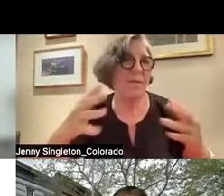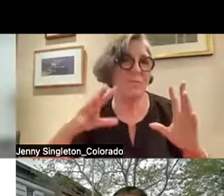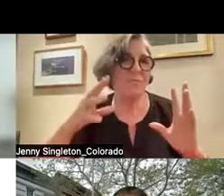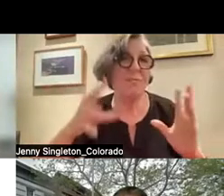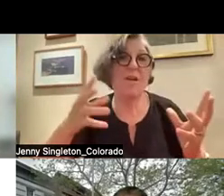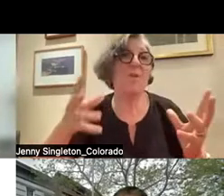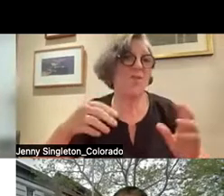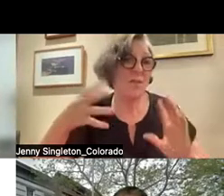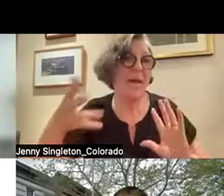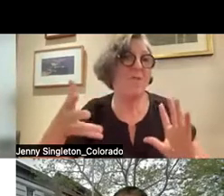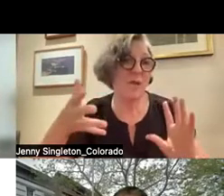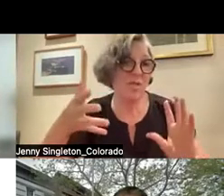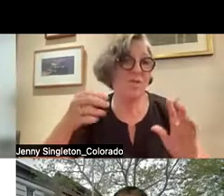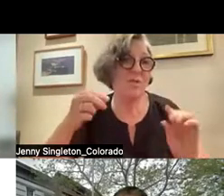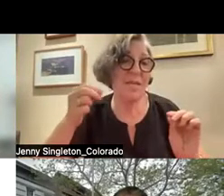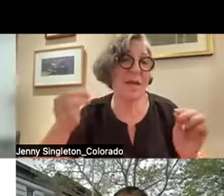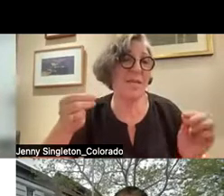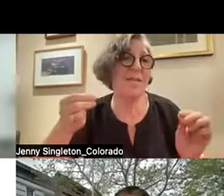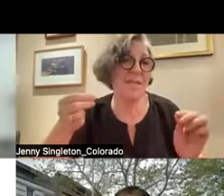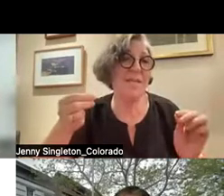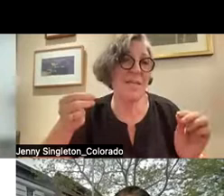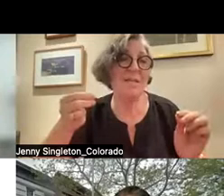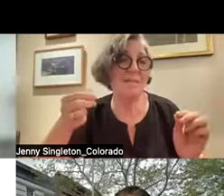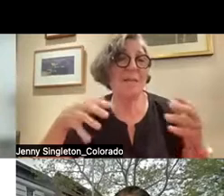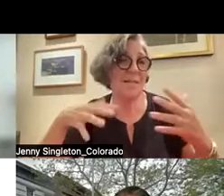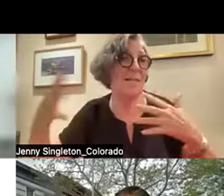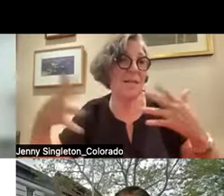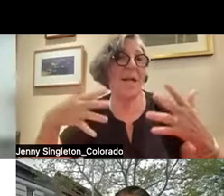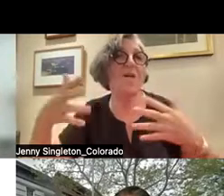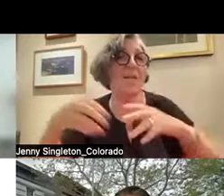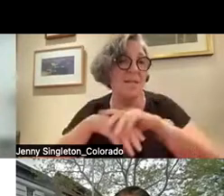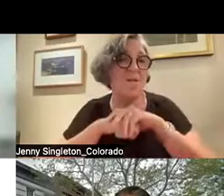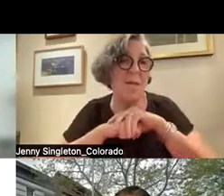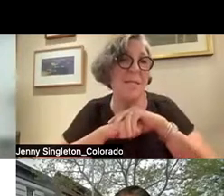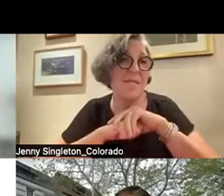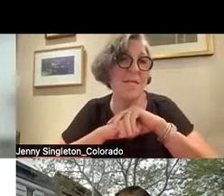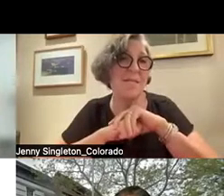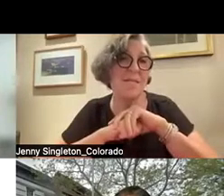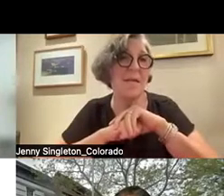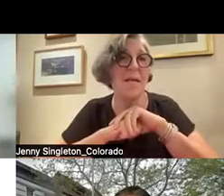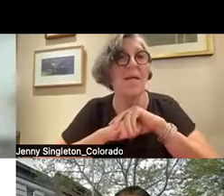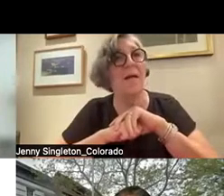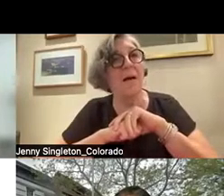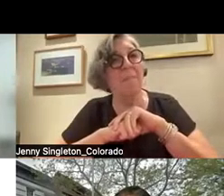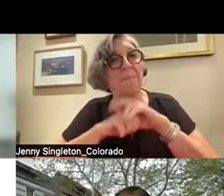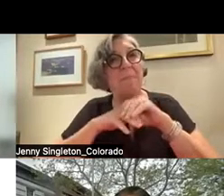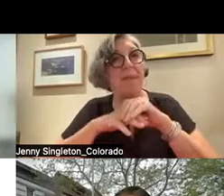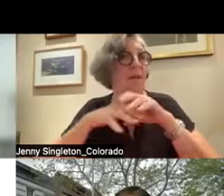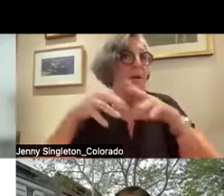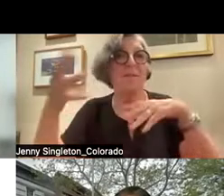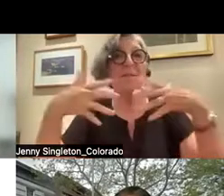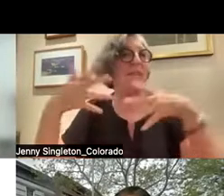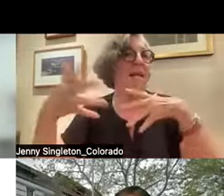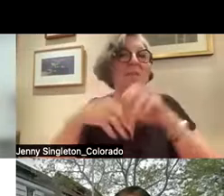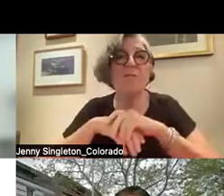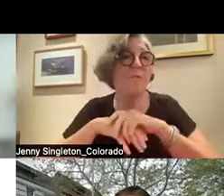understandable and very much leverage the iconicity that's inherent in so many signs. But there